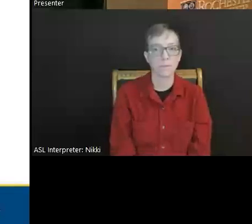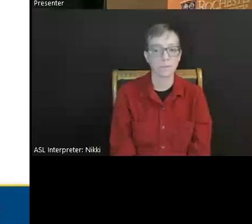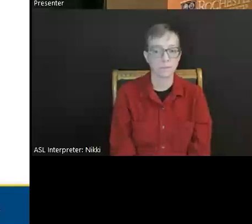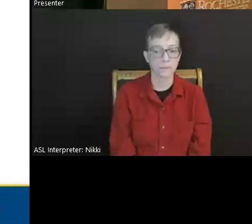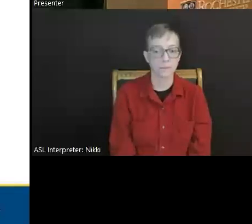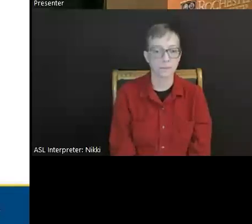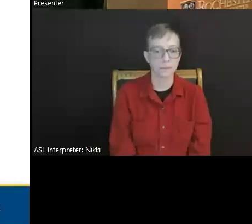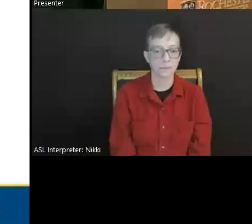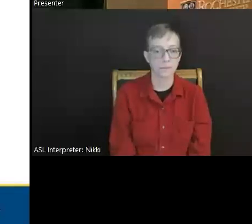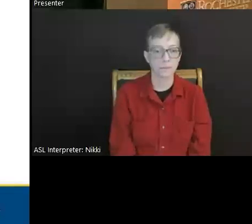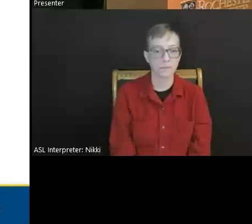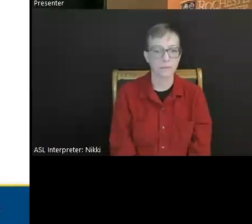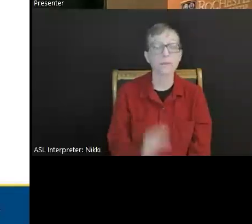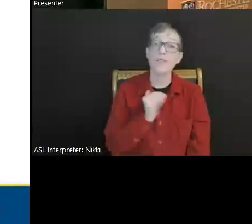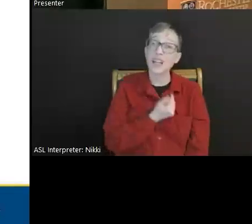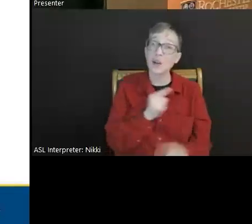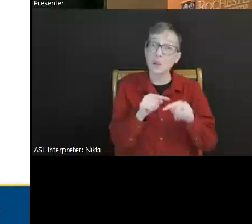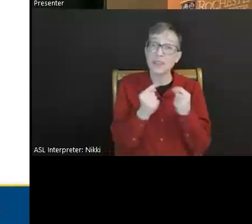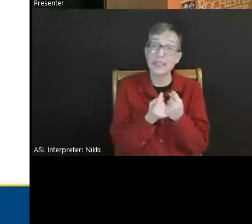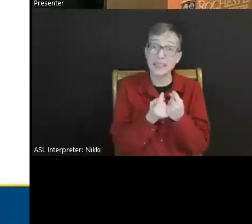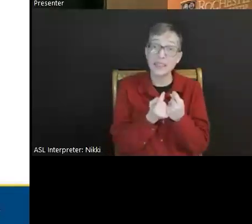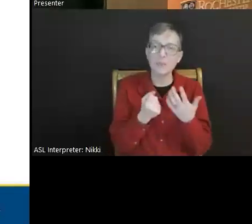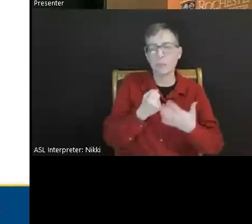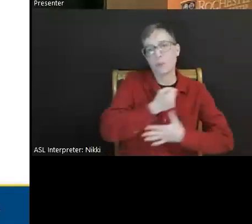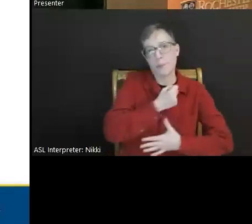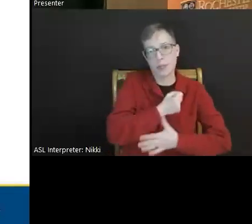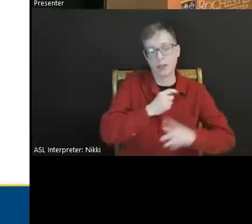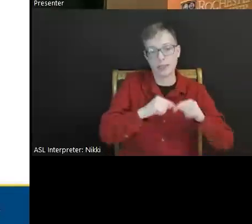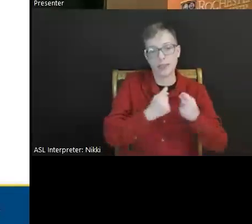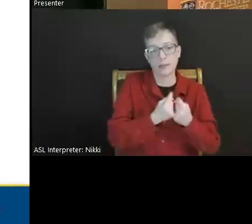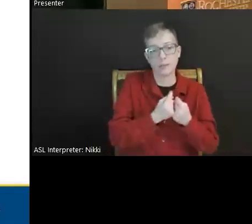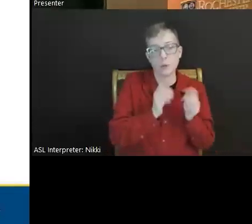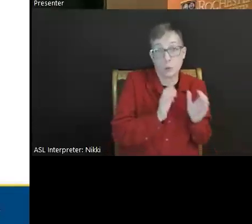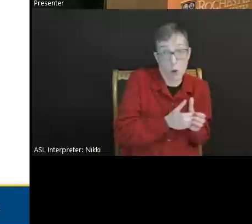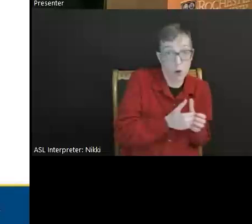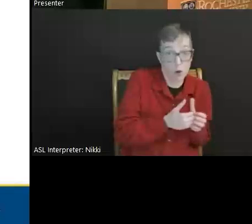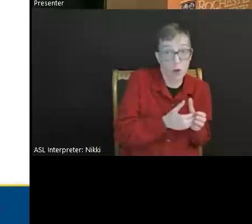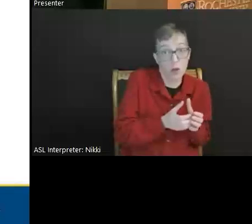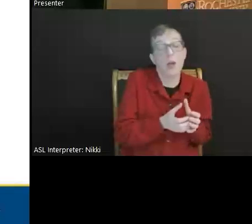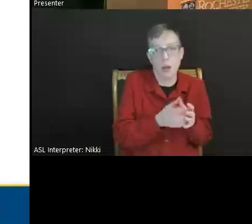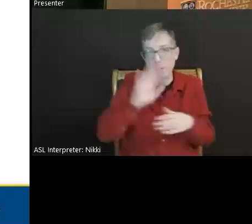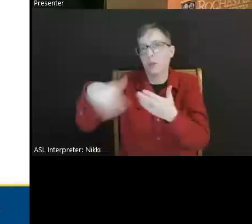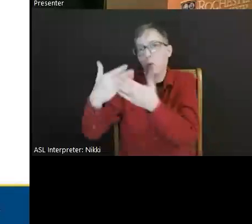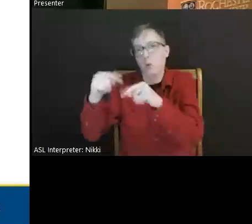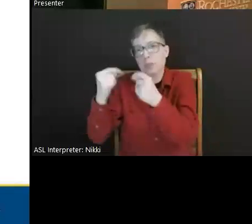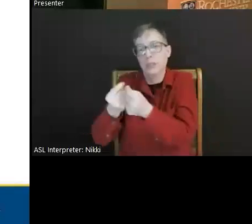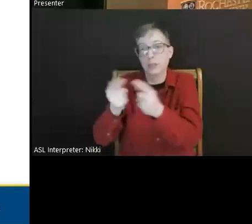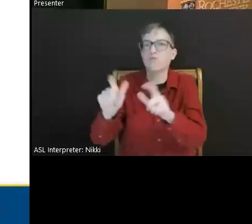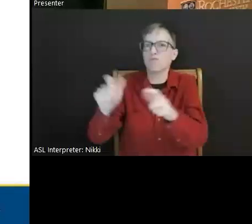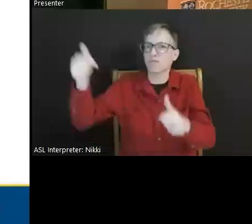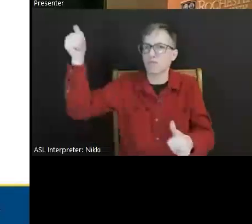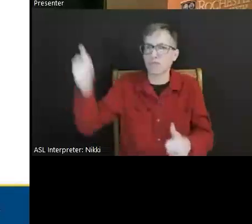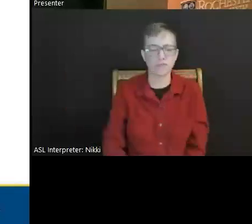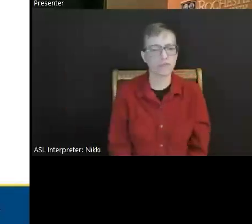Our primary team is small, but the whole team is quite large. It takes a real team effort, and I think